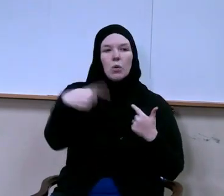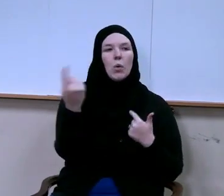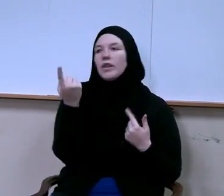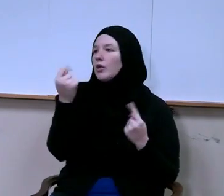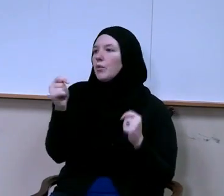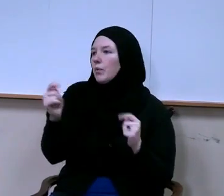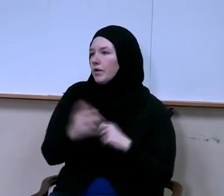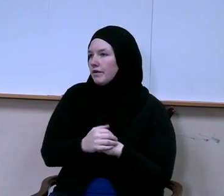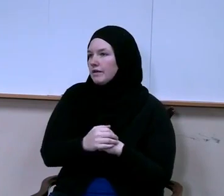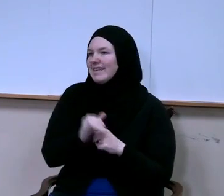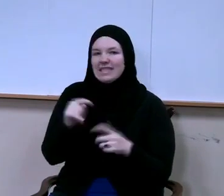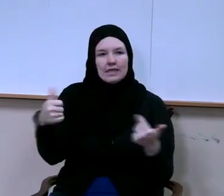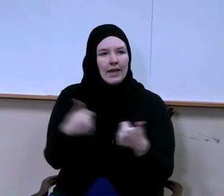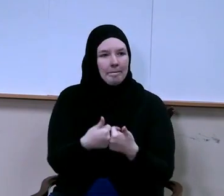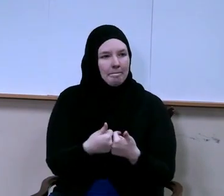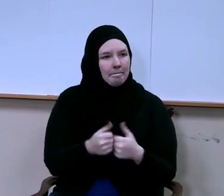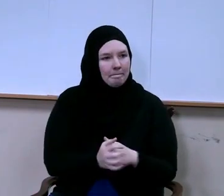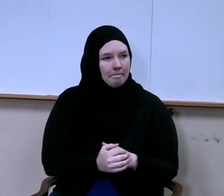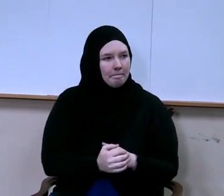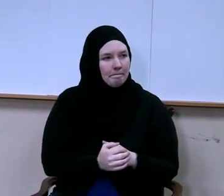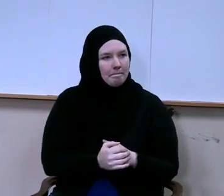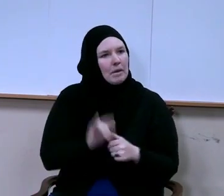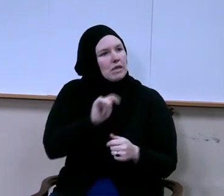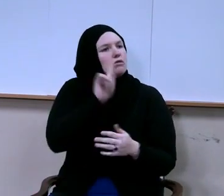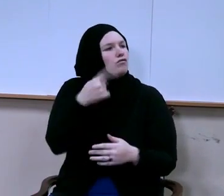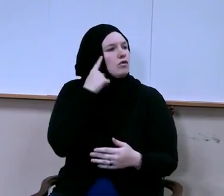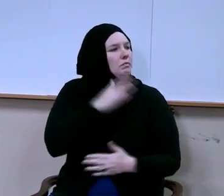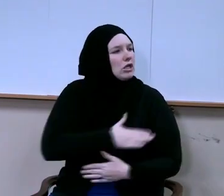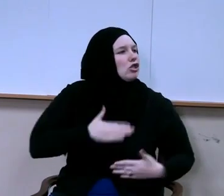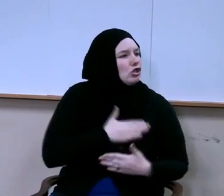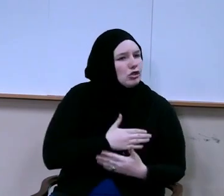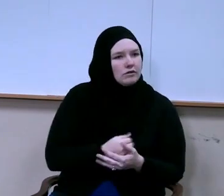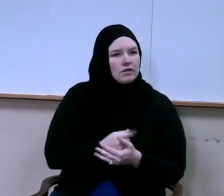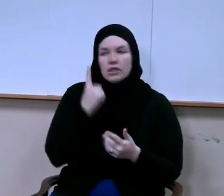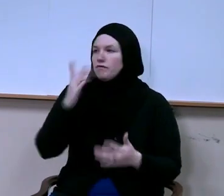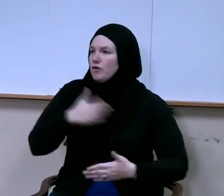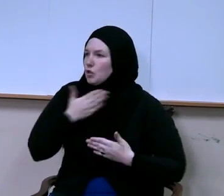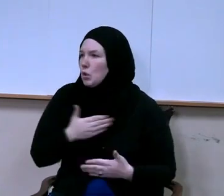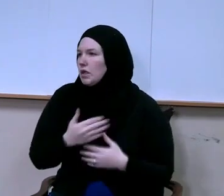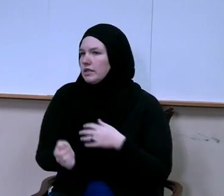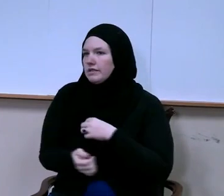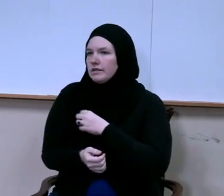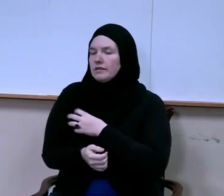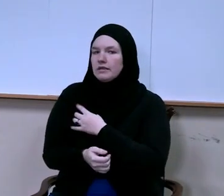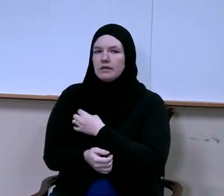only a toy. It's a game. It's a pleasure. It's a joy.